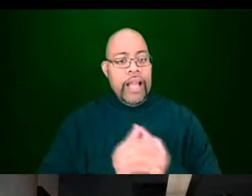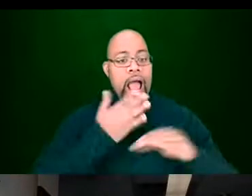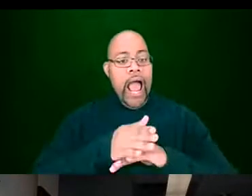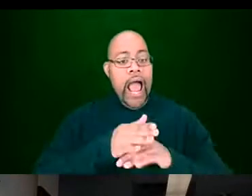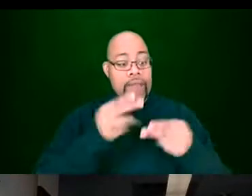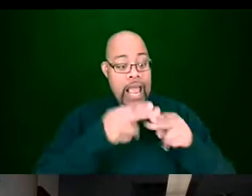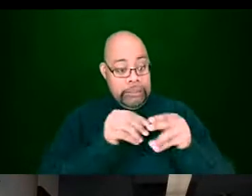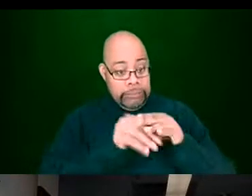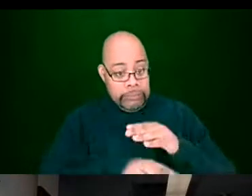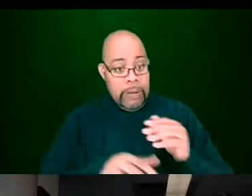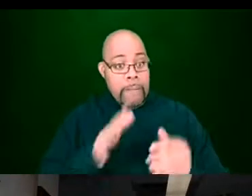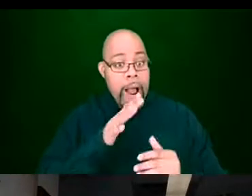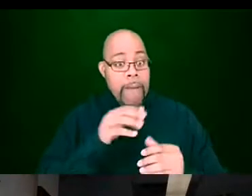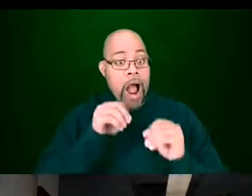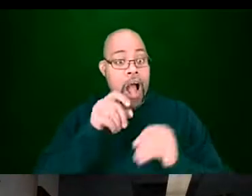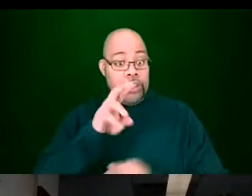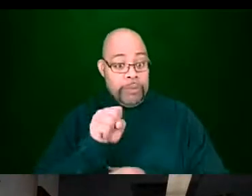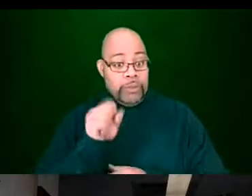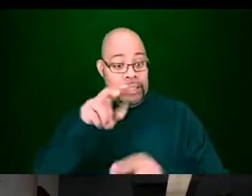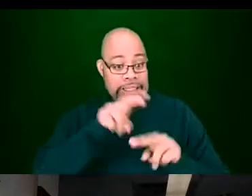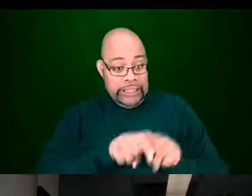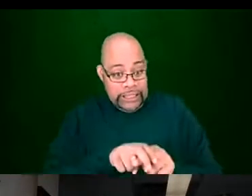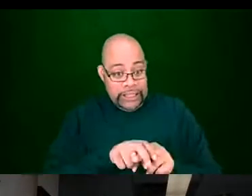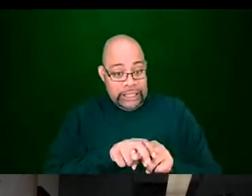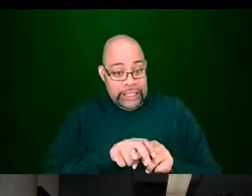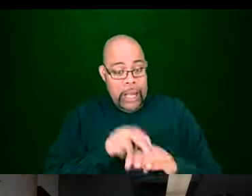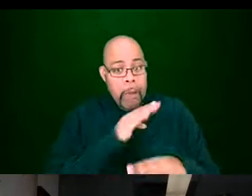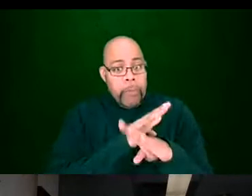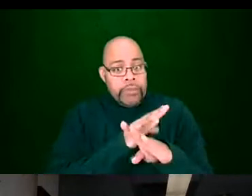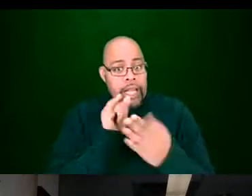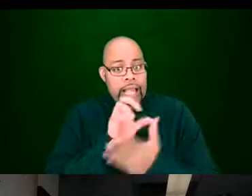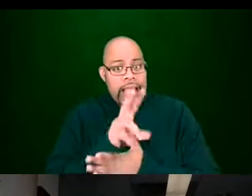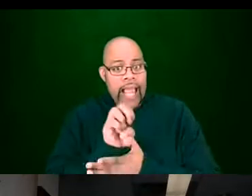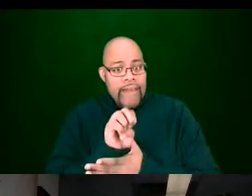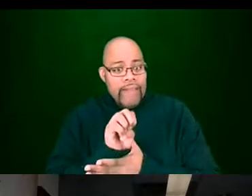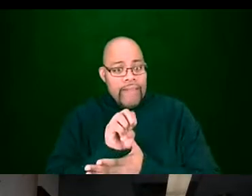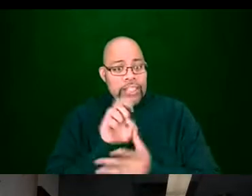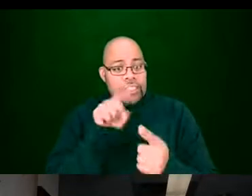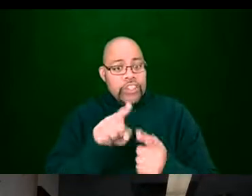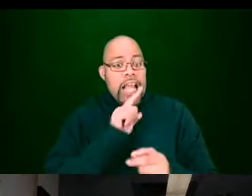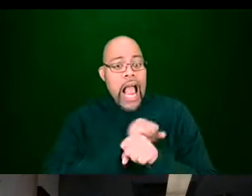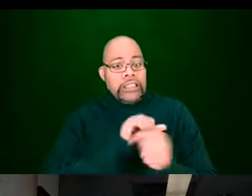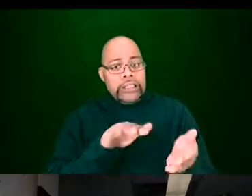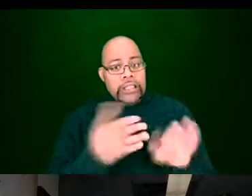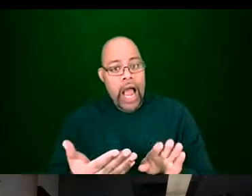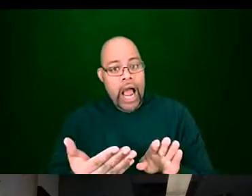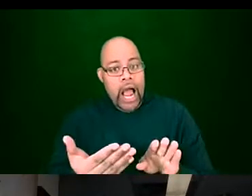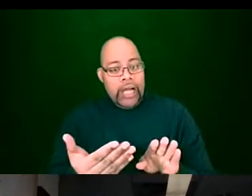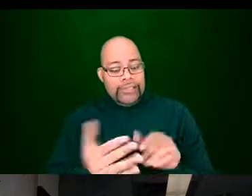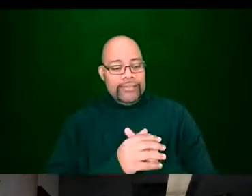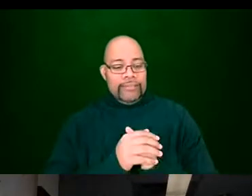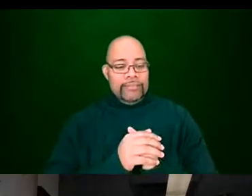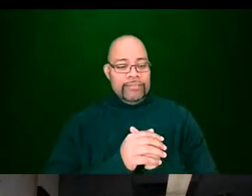those eggs, the mama octopus is actually going to sit there and protect that cave until she actually passes away and